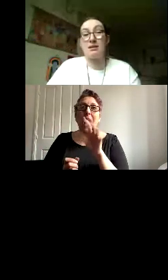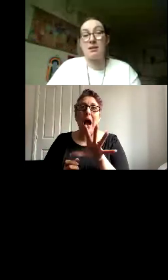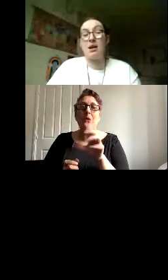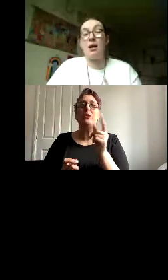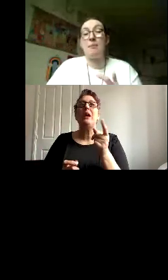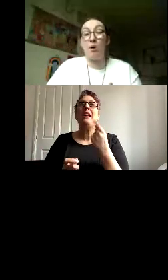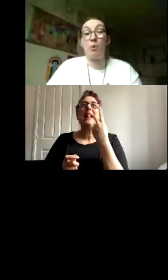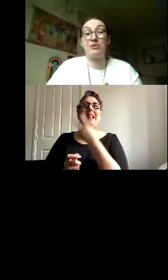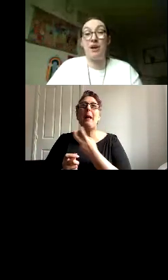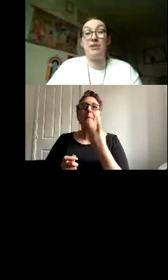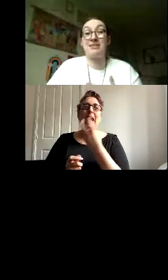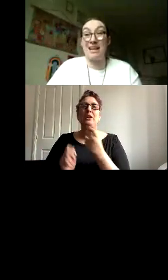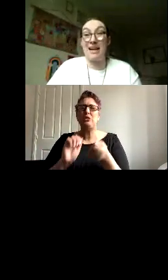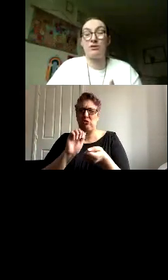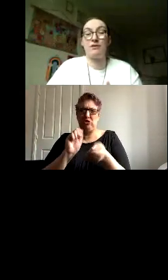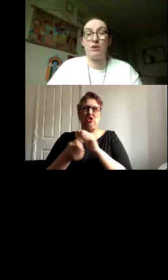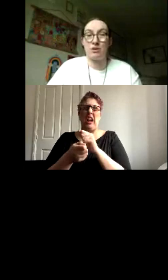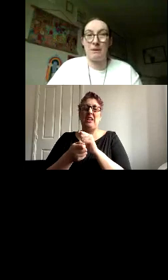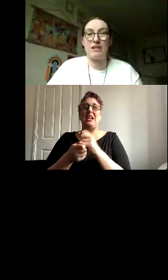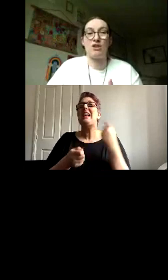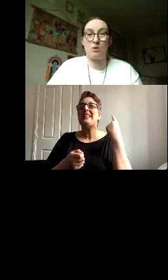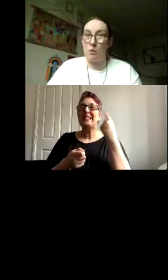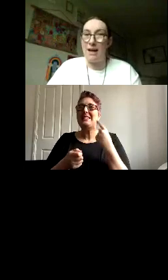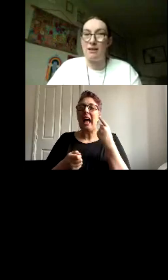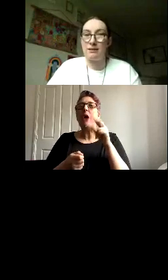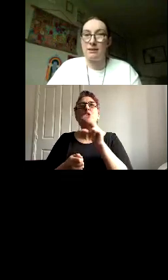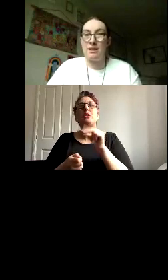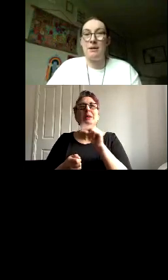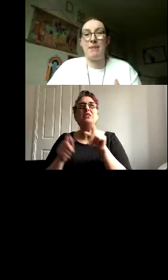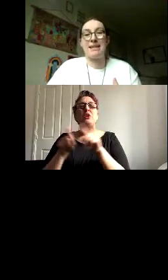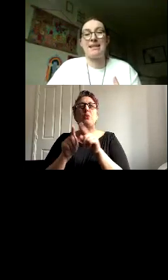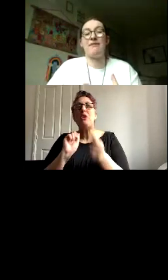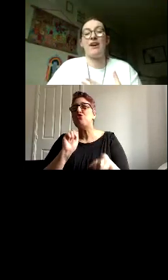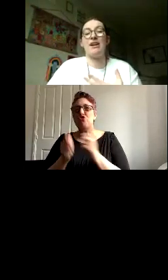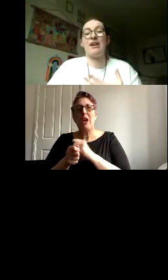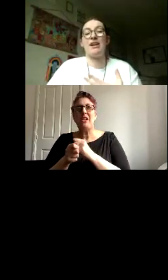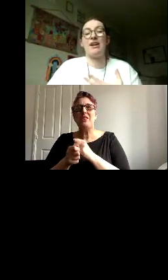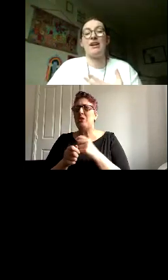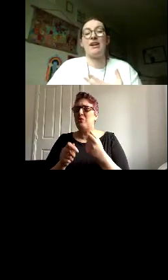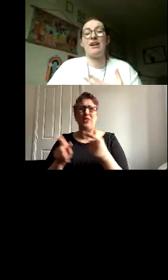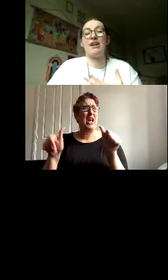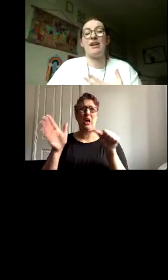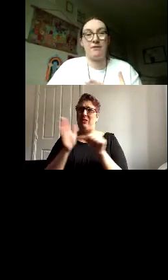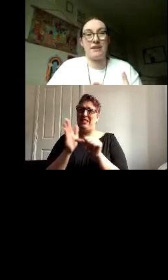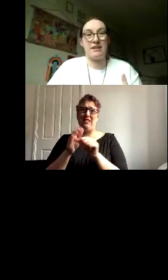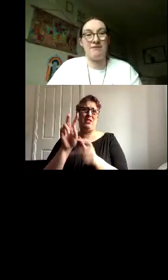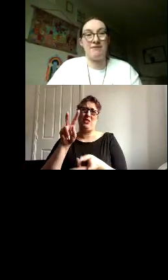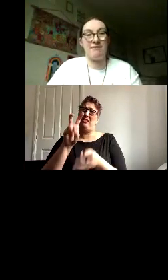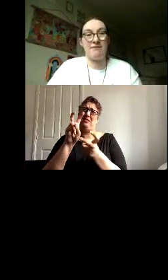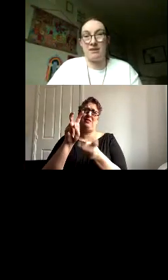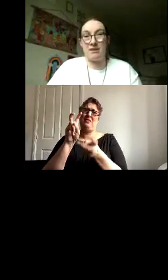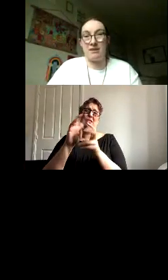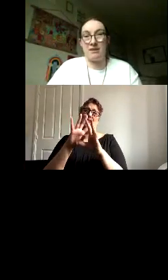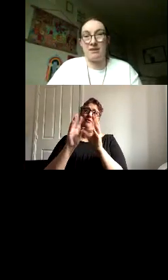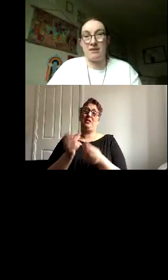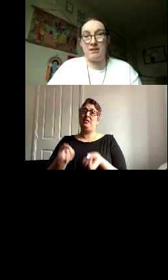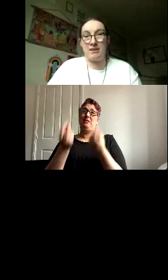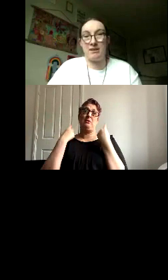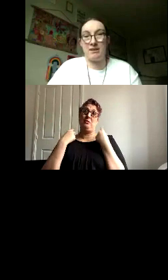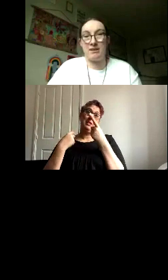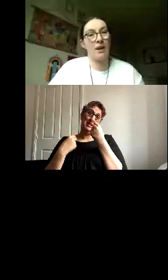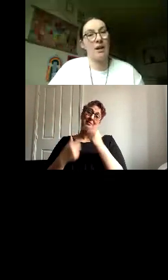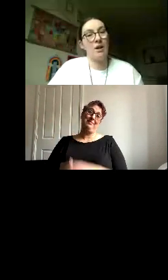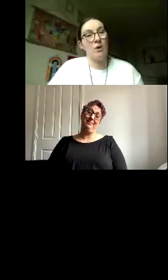lip patterns, but also the sound of your speech as well, making it very difficult for the deaf person to understand